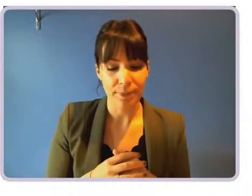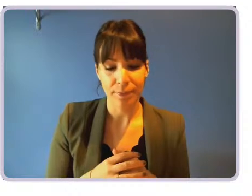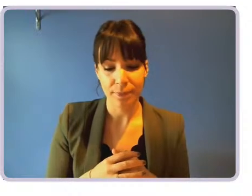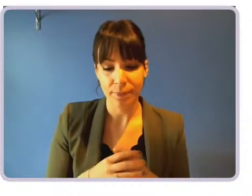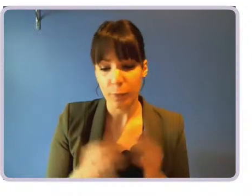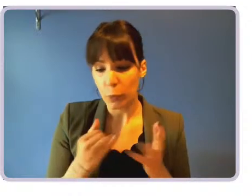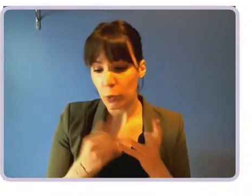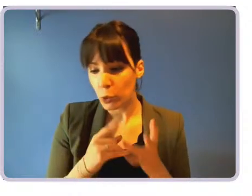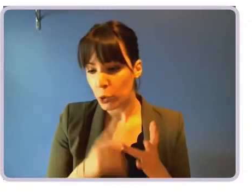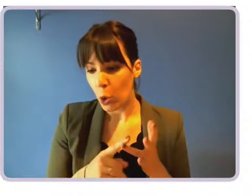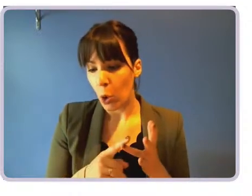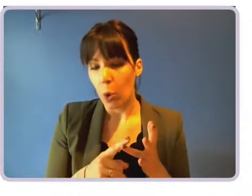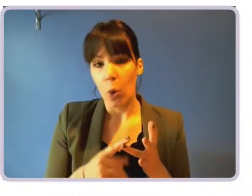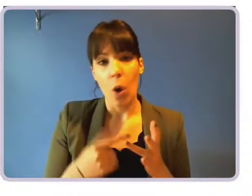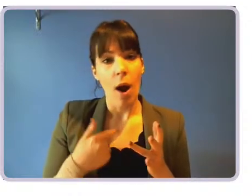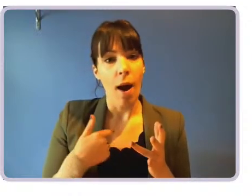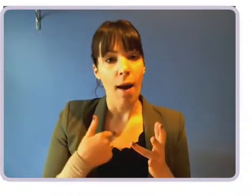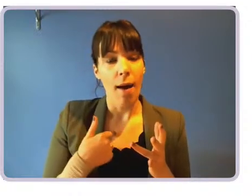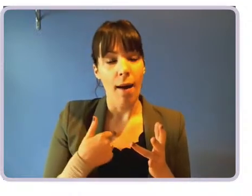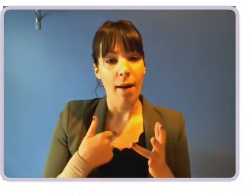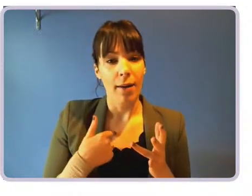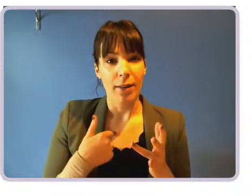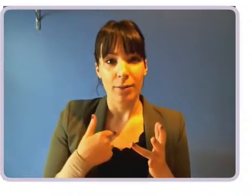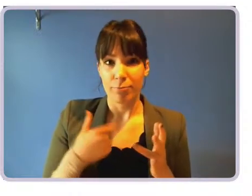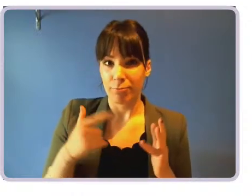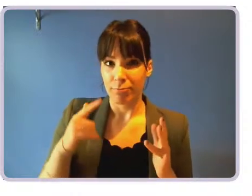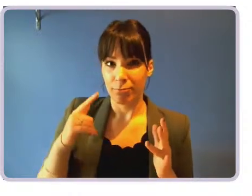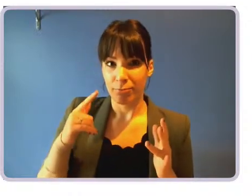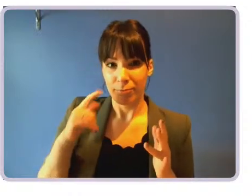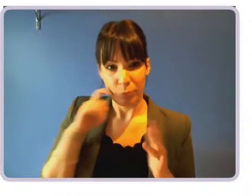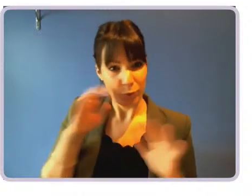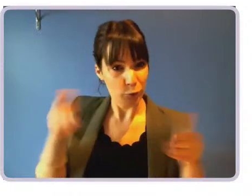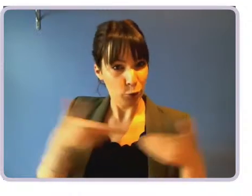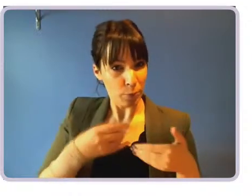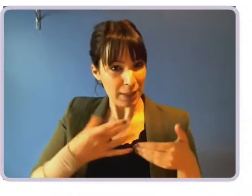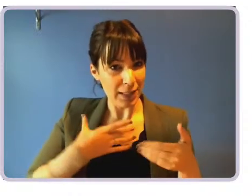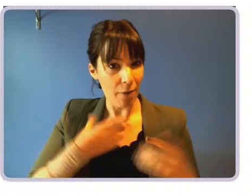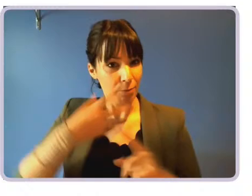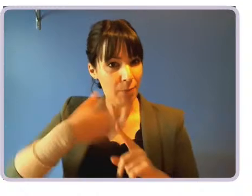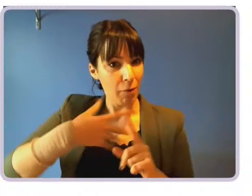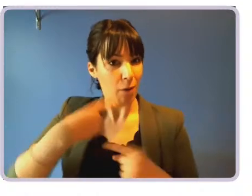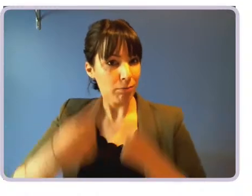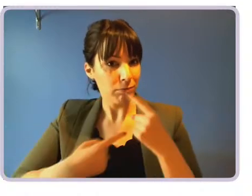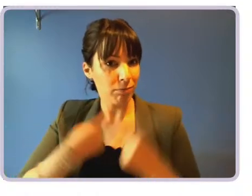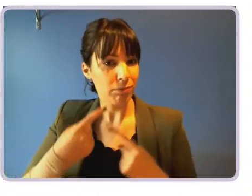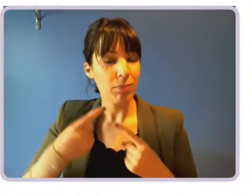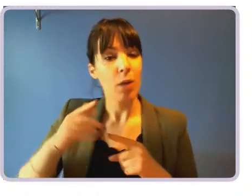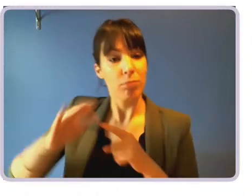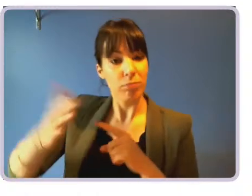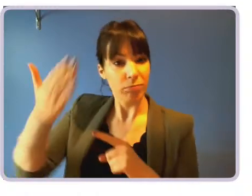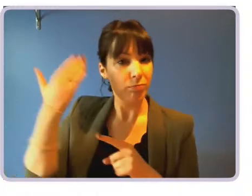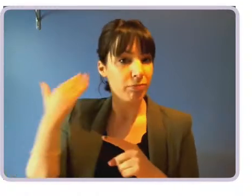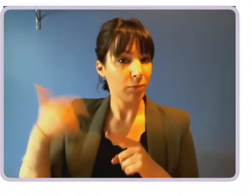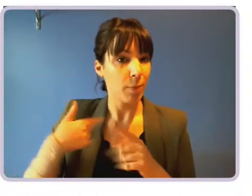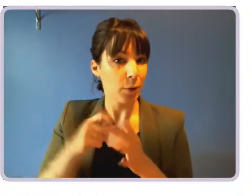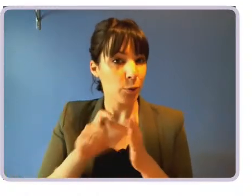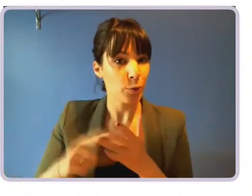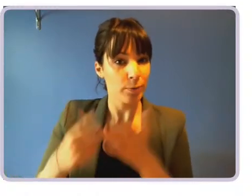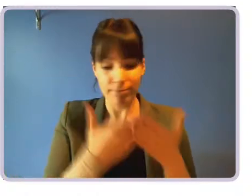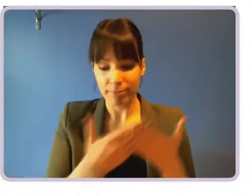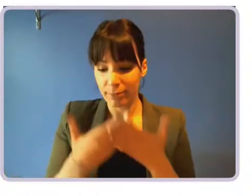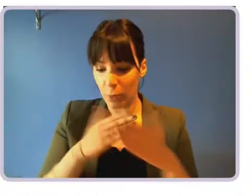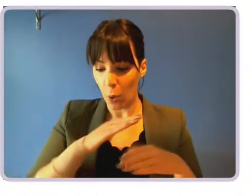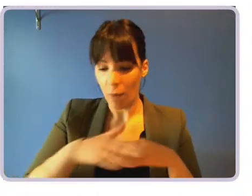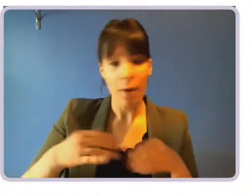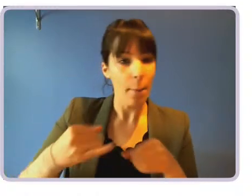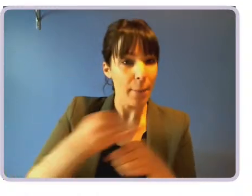I just introduced myself as my background. I trained in medicine originally and then in public health as an epidemiologist,